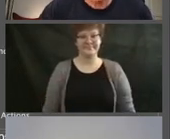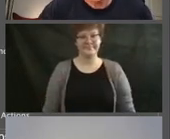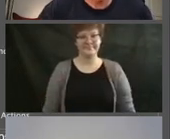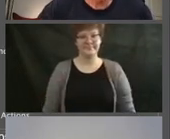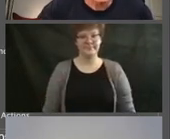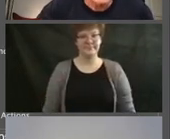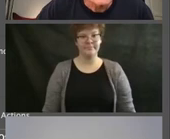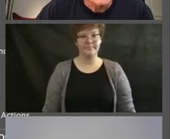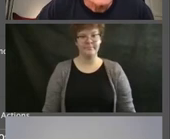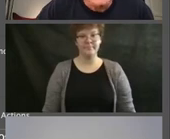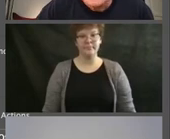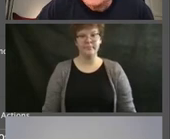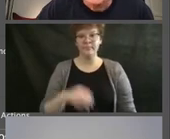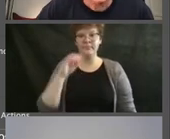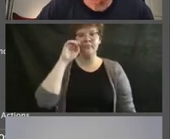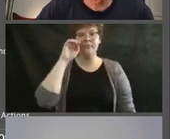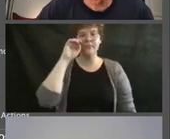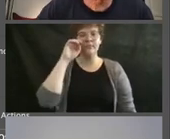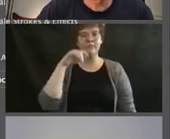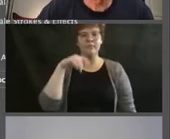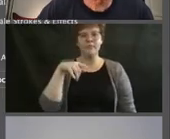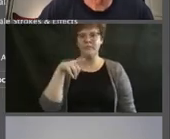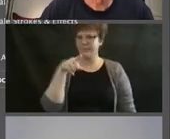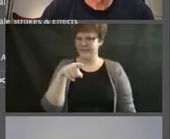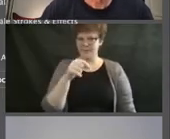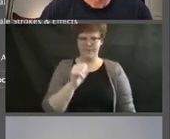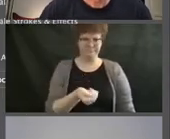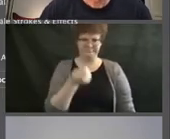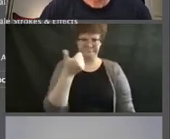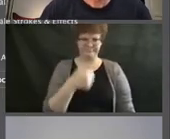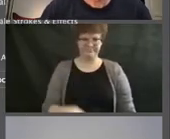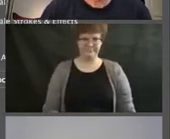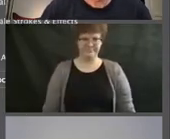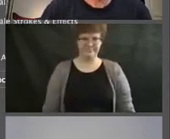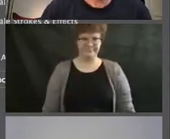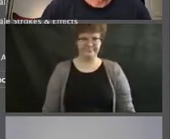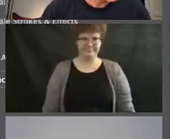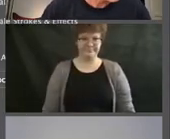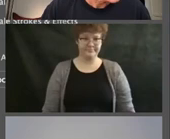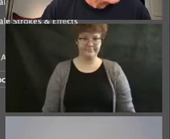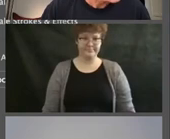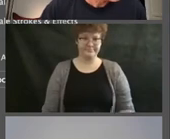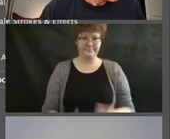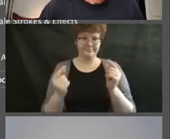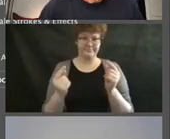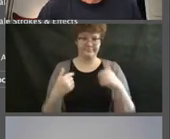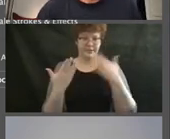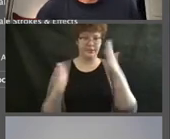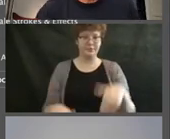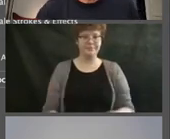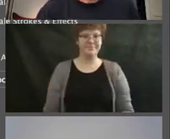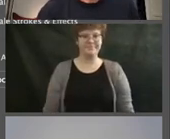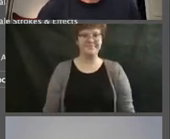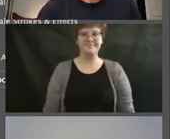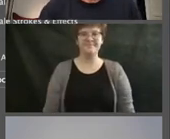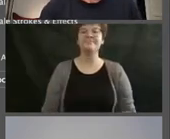This one shouldn't be here. Yeah, I don't know what I did there. So let me go